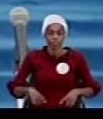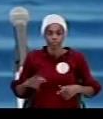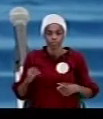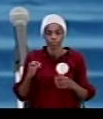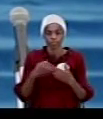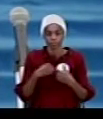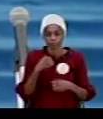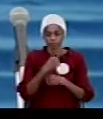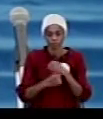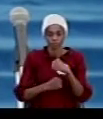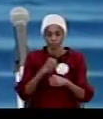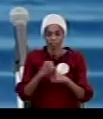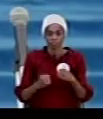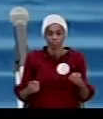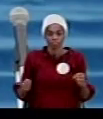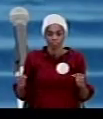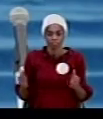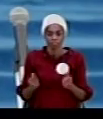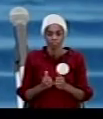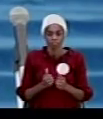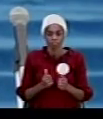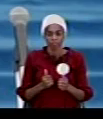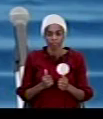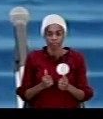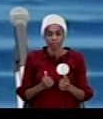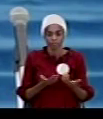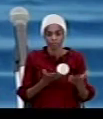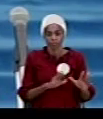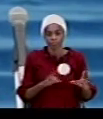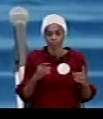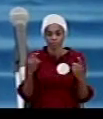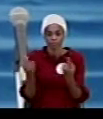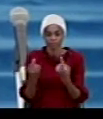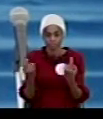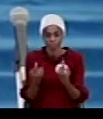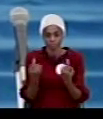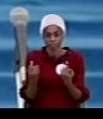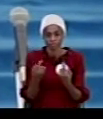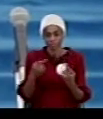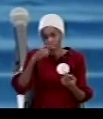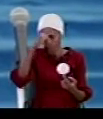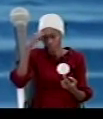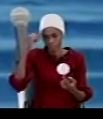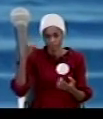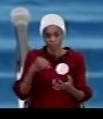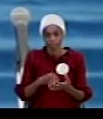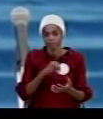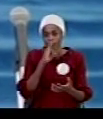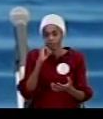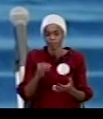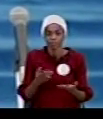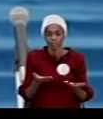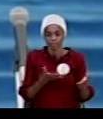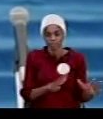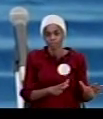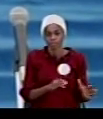from a deadly sin. I call it a deadly sin because it's very, very deadly.